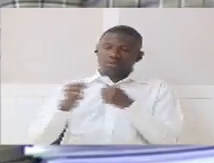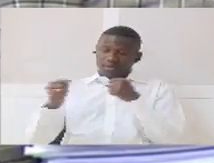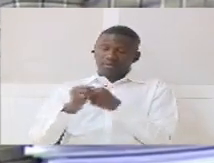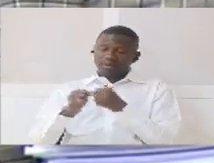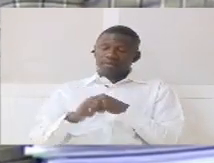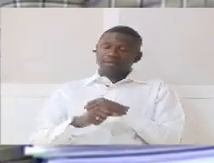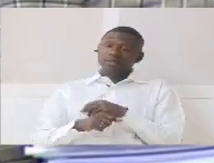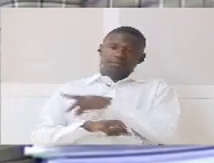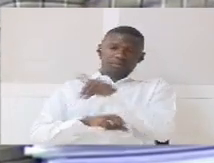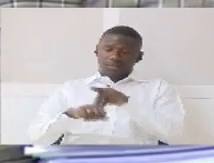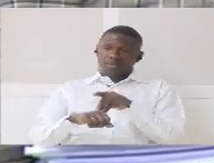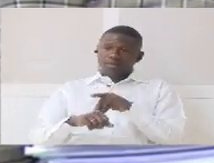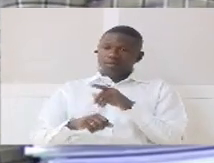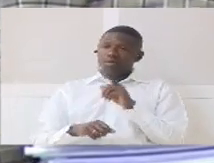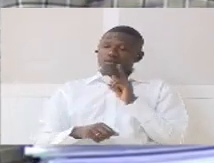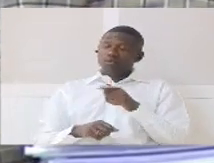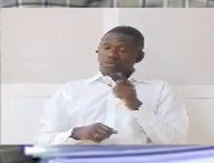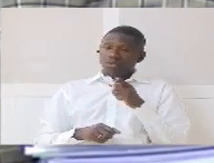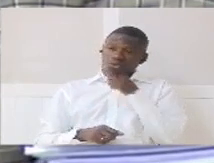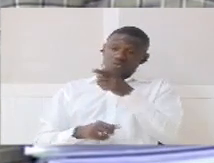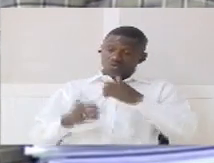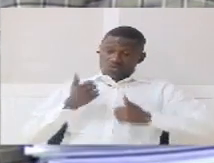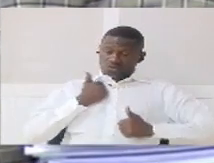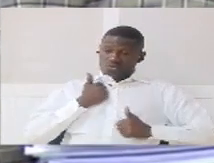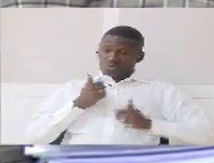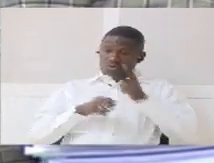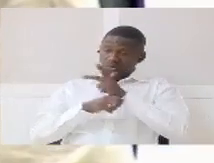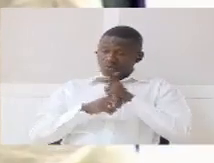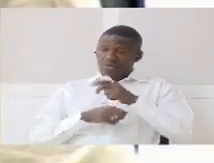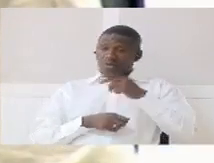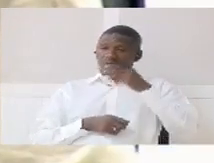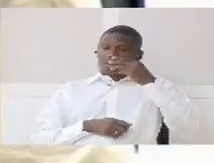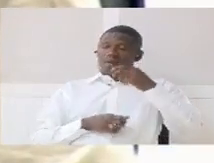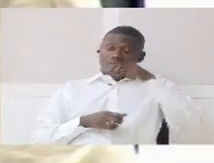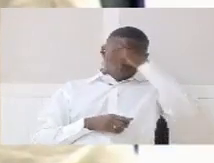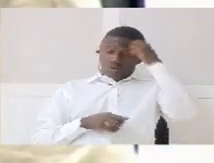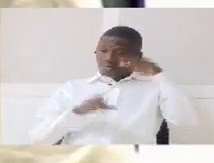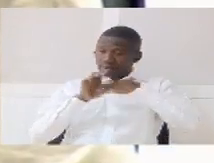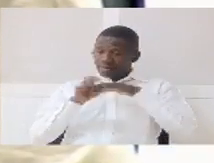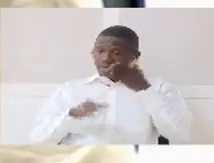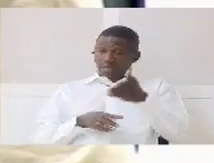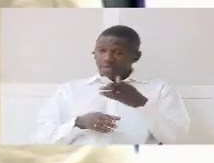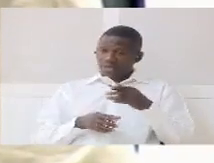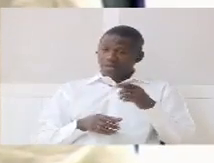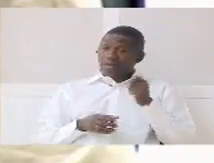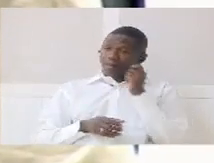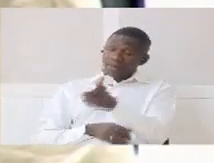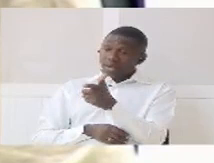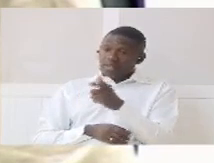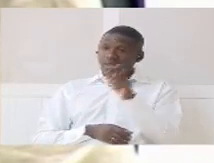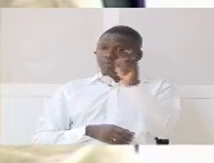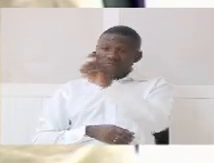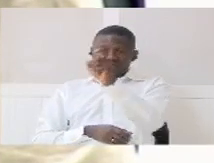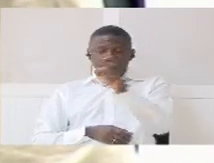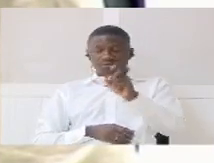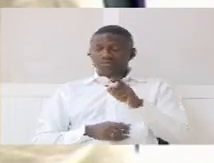mosquito sprays or repellents for the prisoners? Akawato men futen wo wato ko wato men it abukake. Fodun